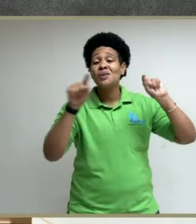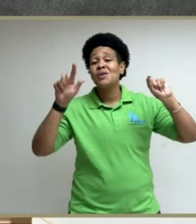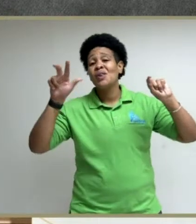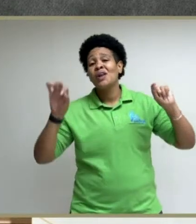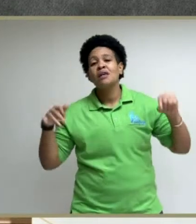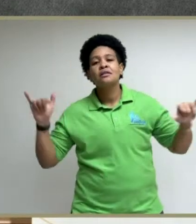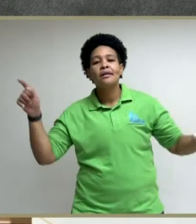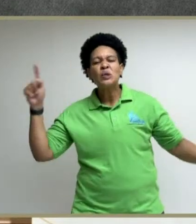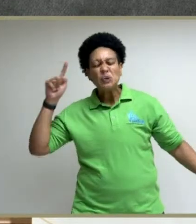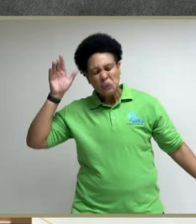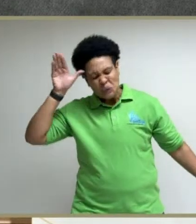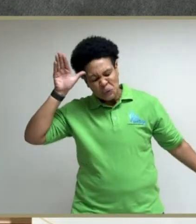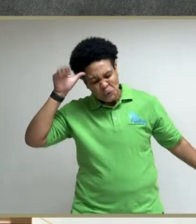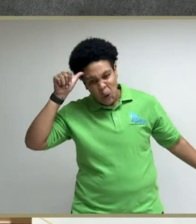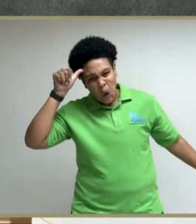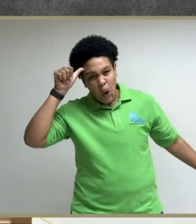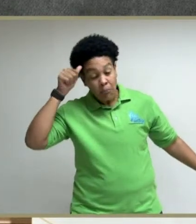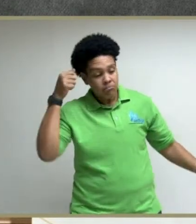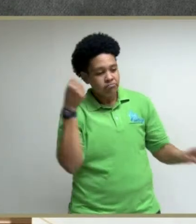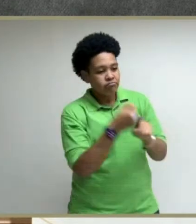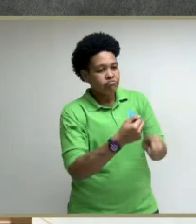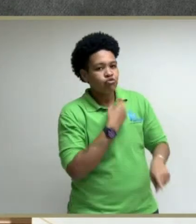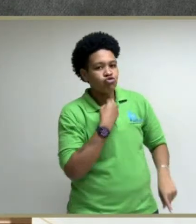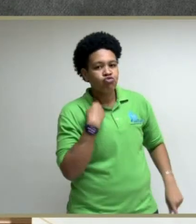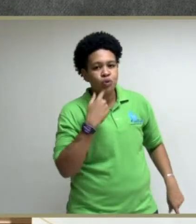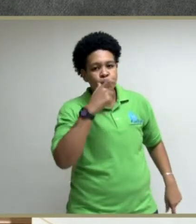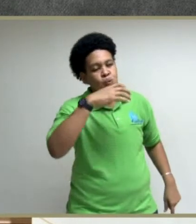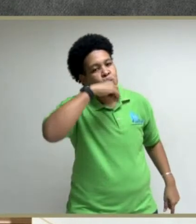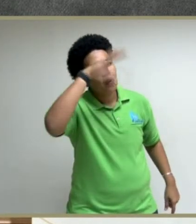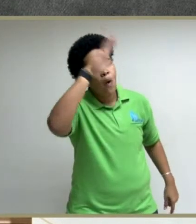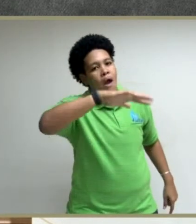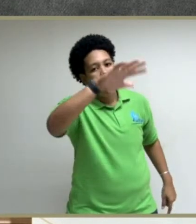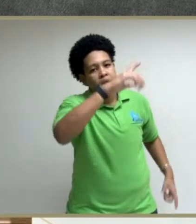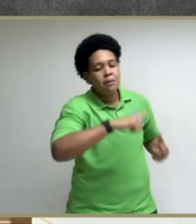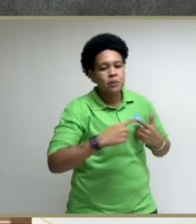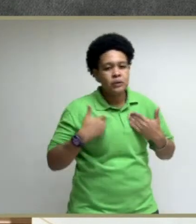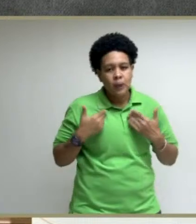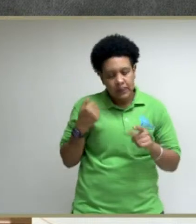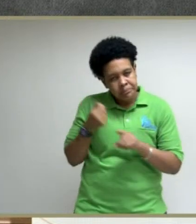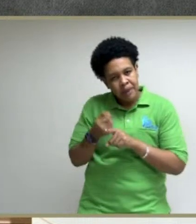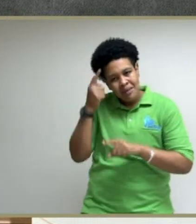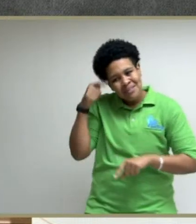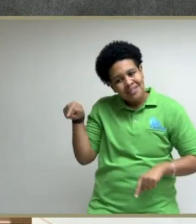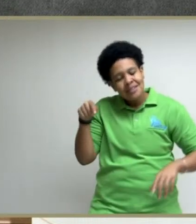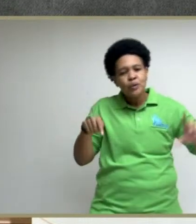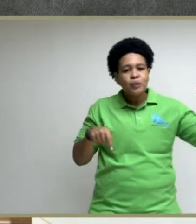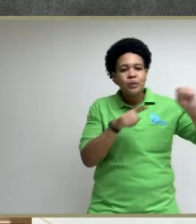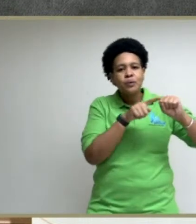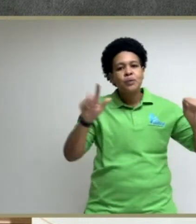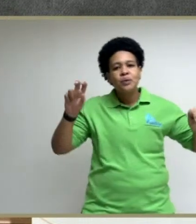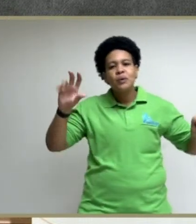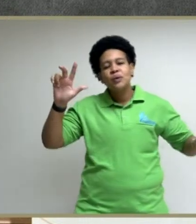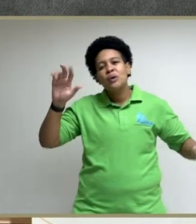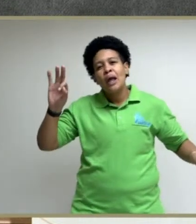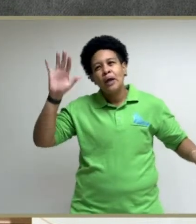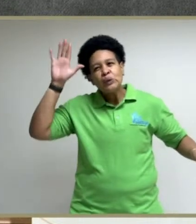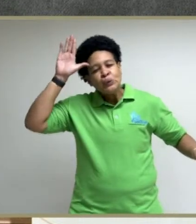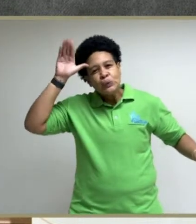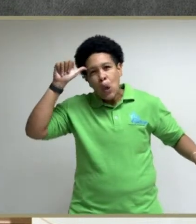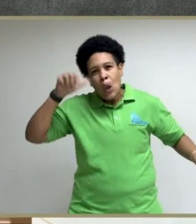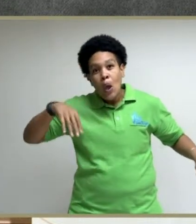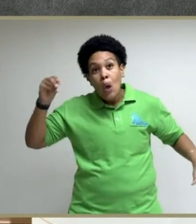still that is putting the rest of population at risk. Next slide. However,